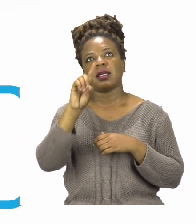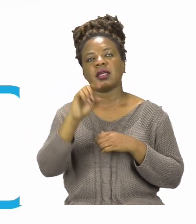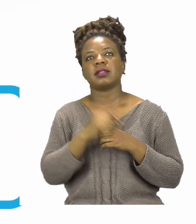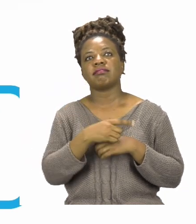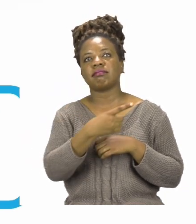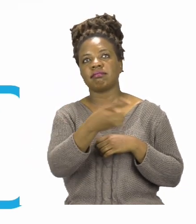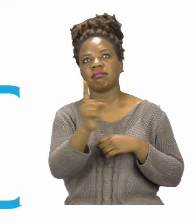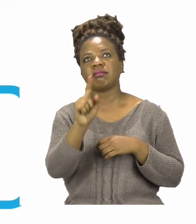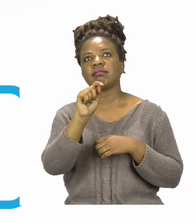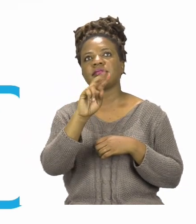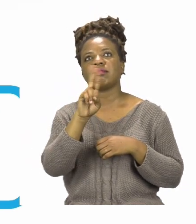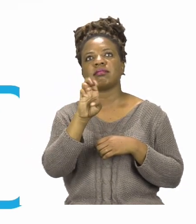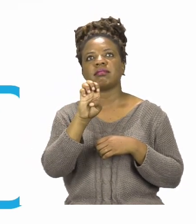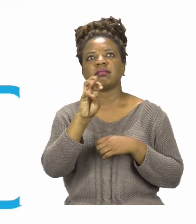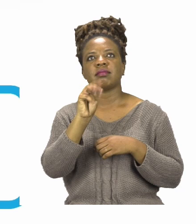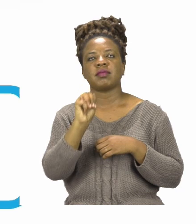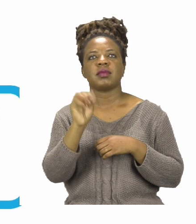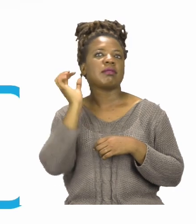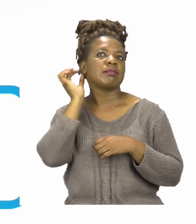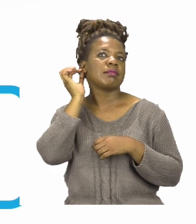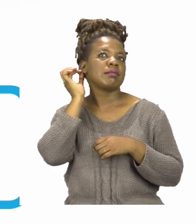ears, feet,